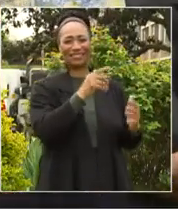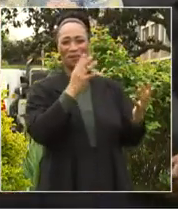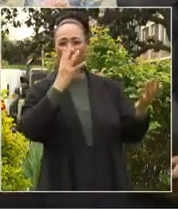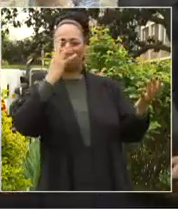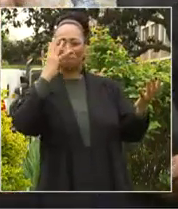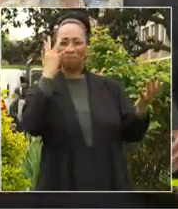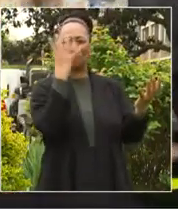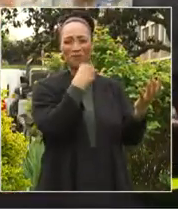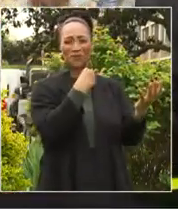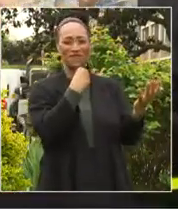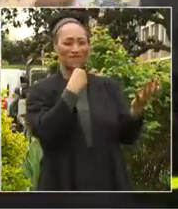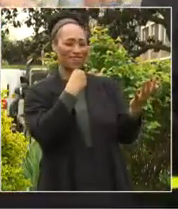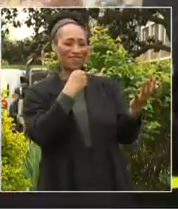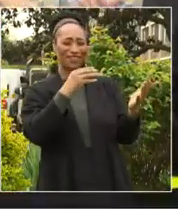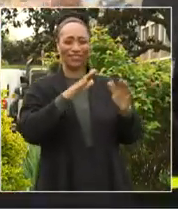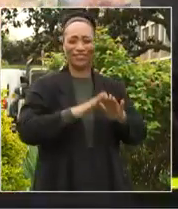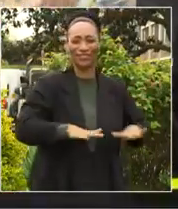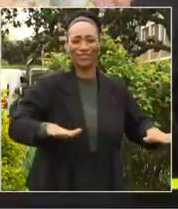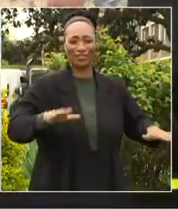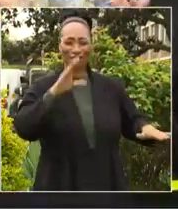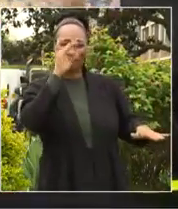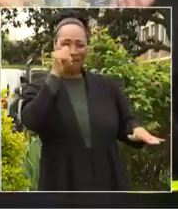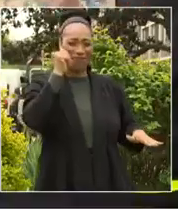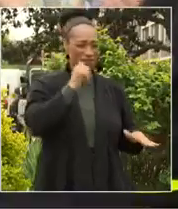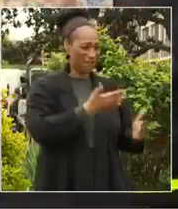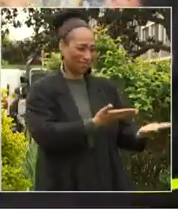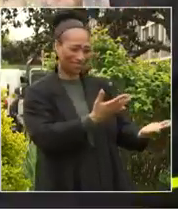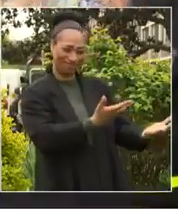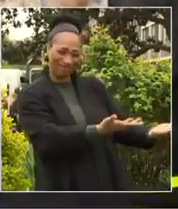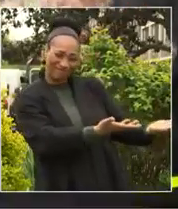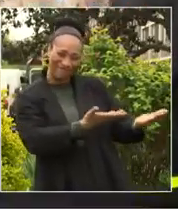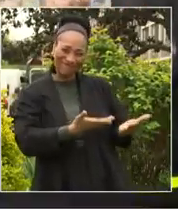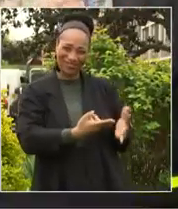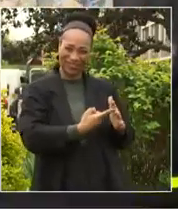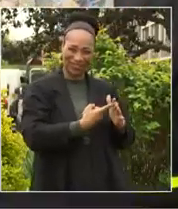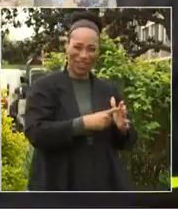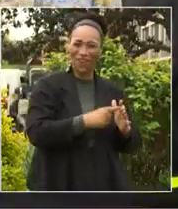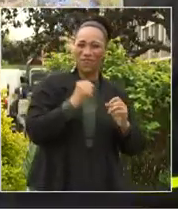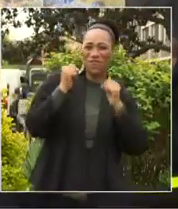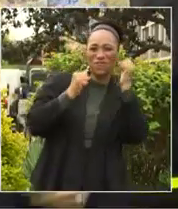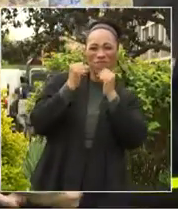here who are helping us kick off our cleanup.